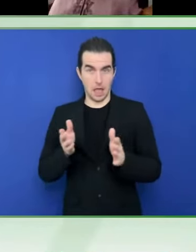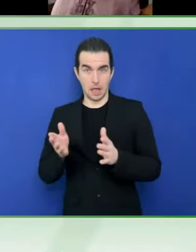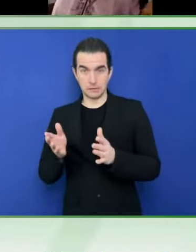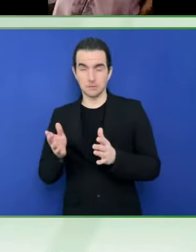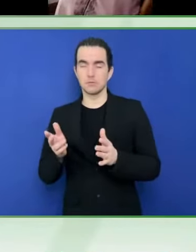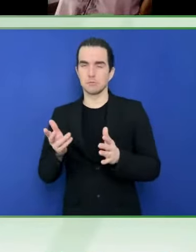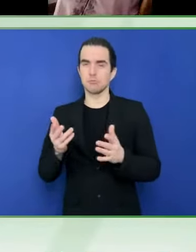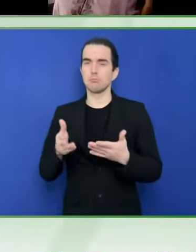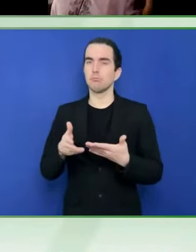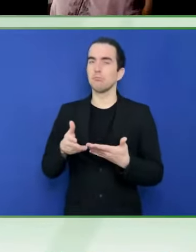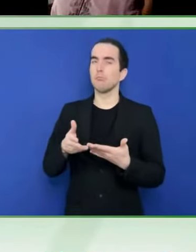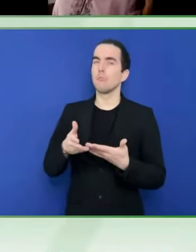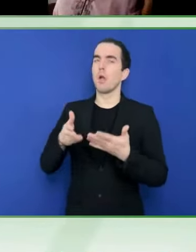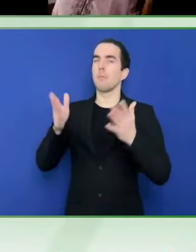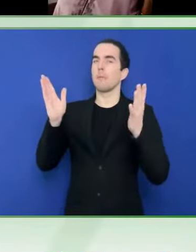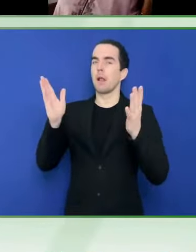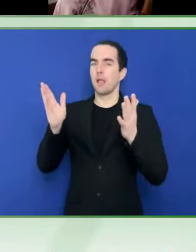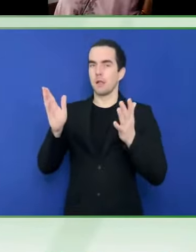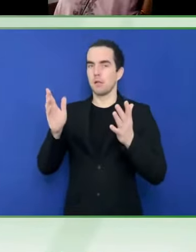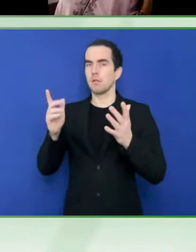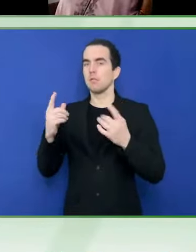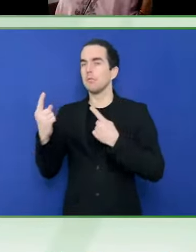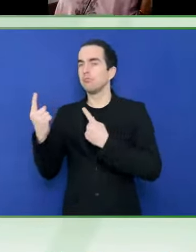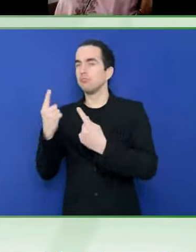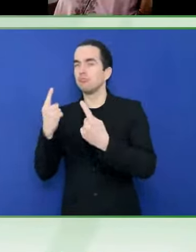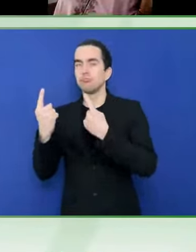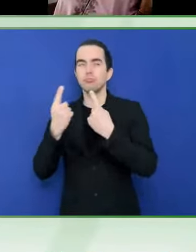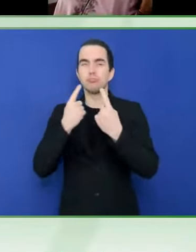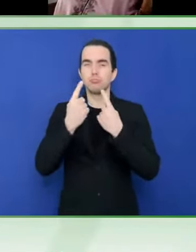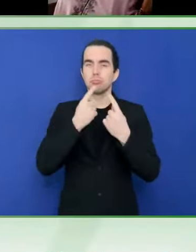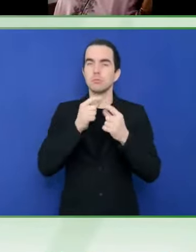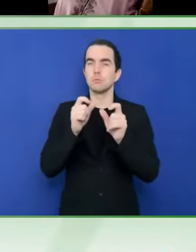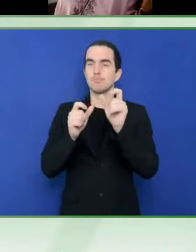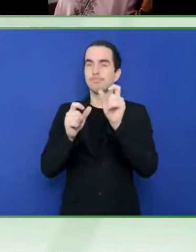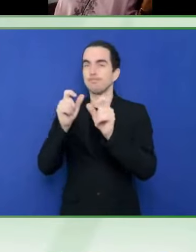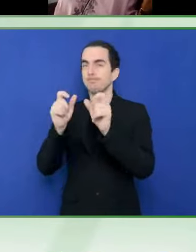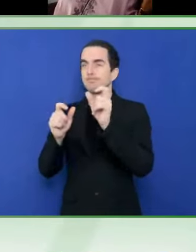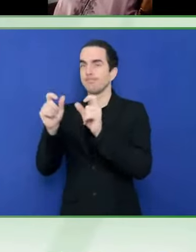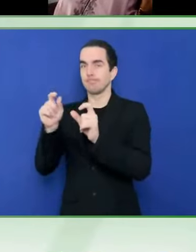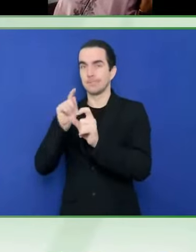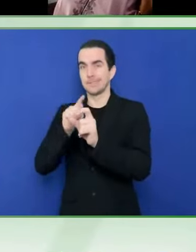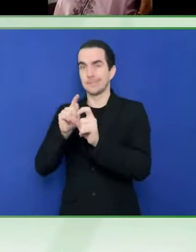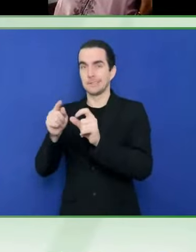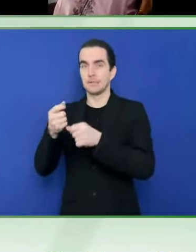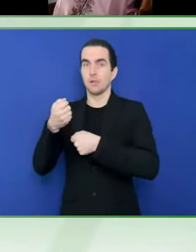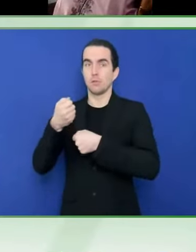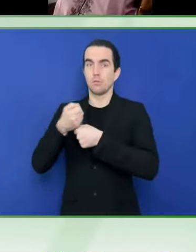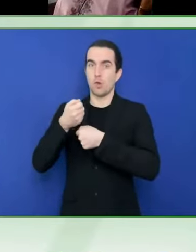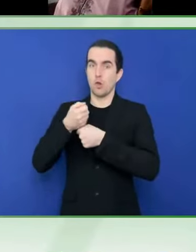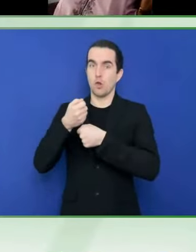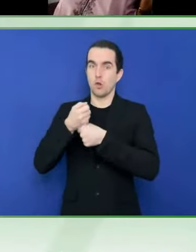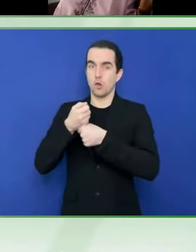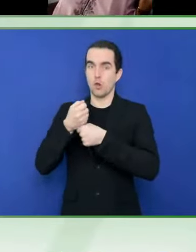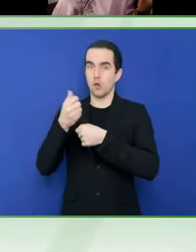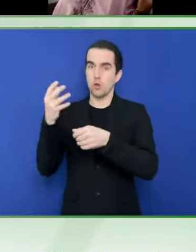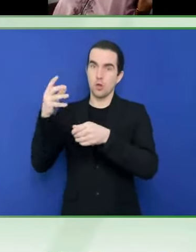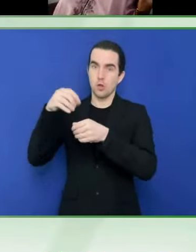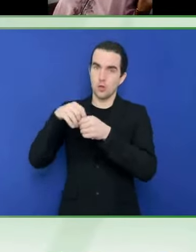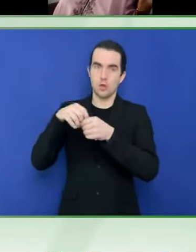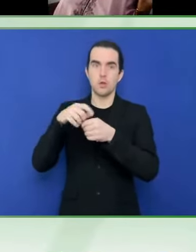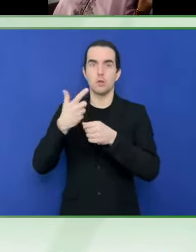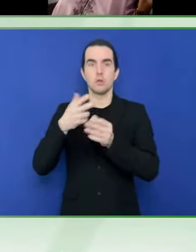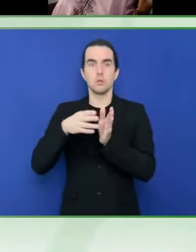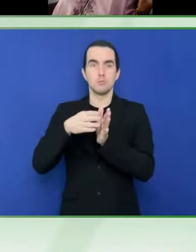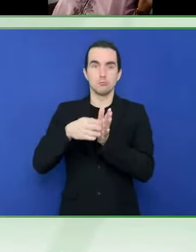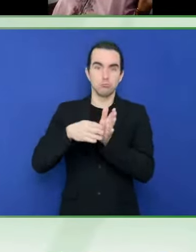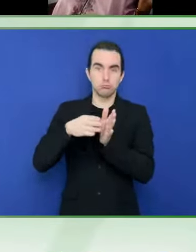We are advocating for end-to-end connectivity to actualize